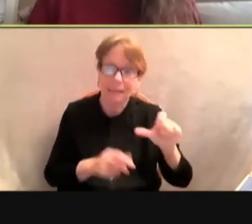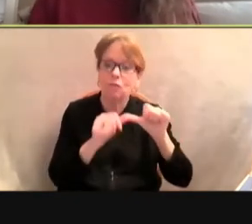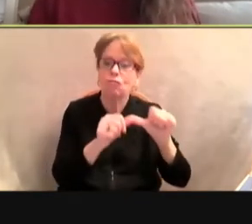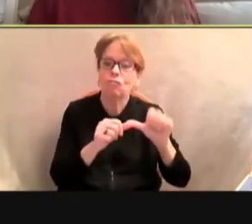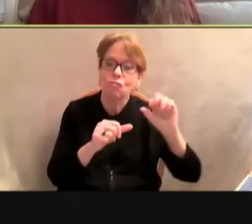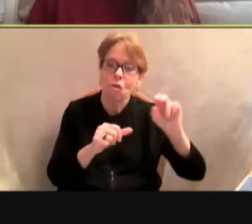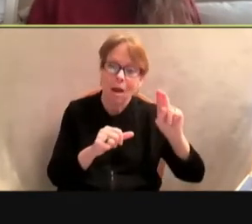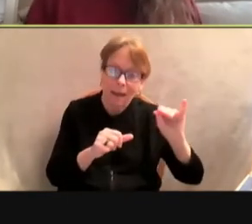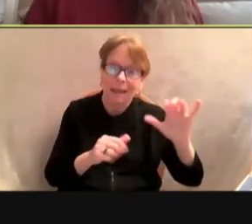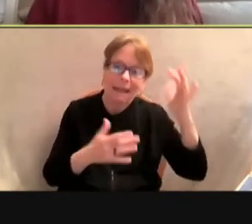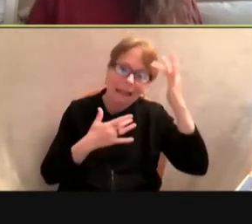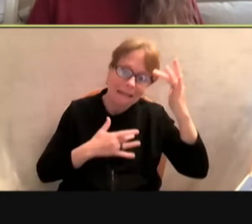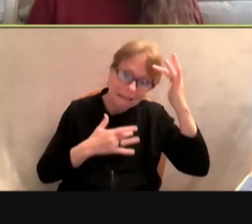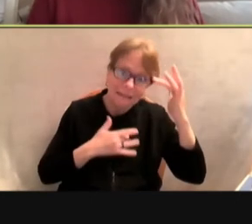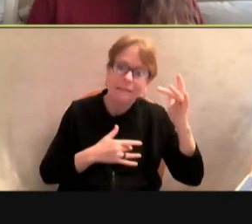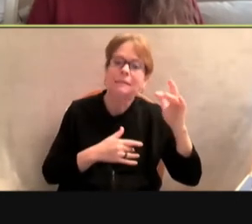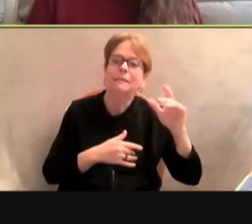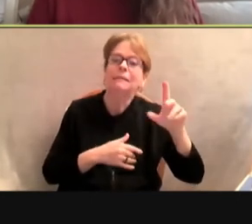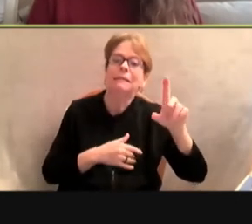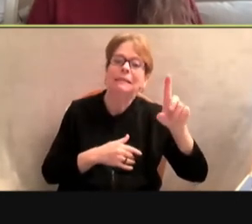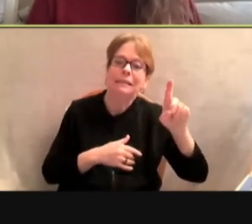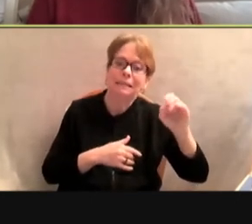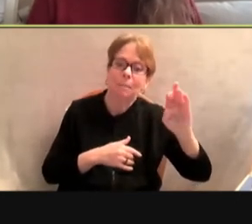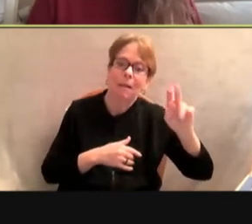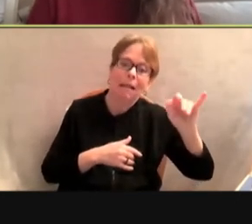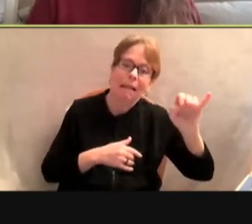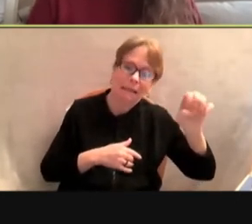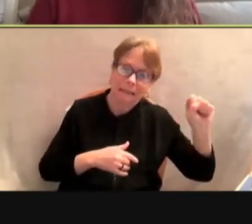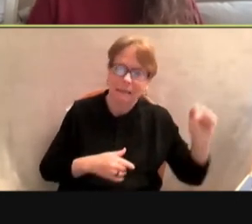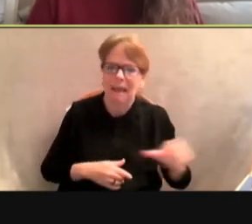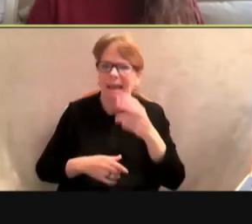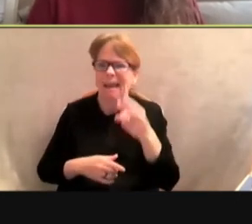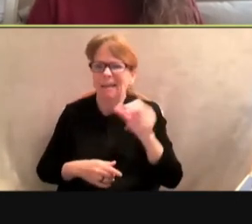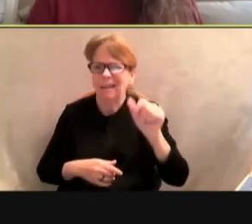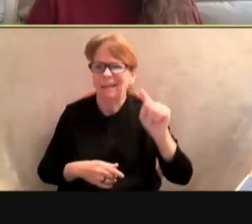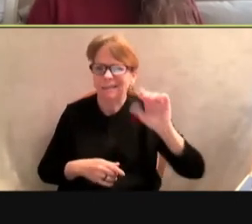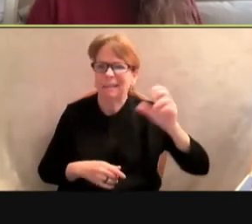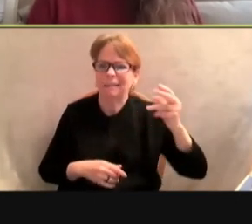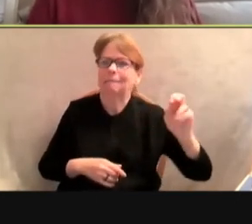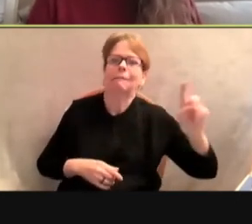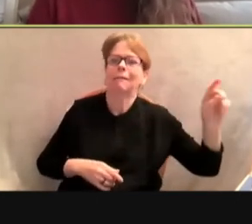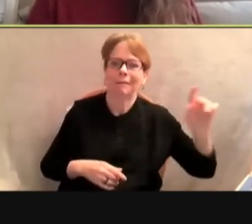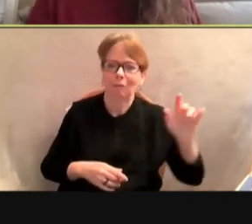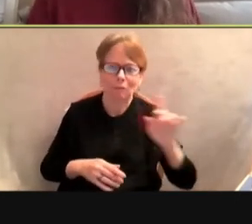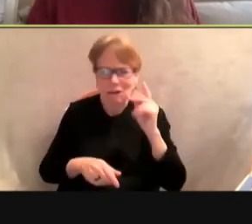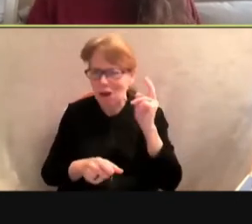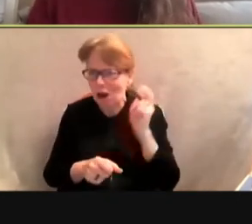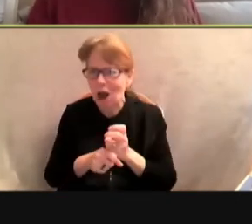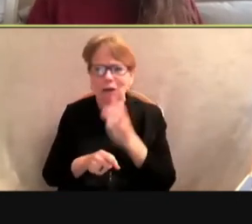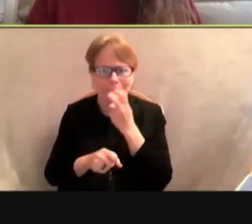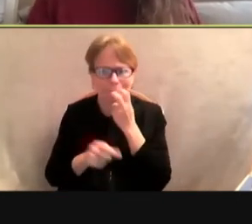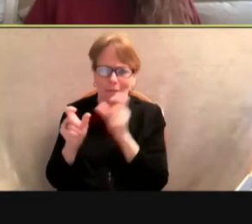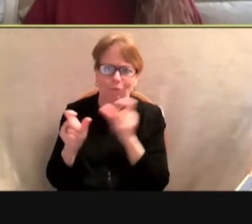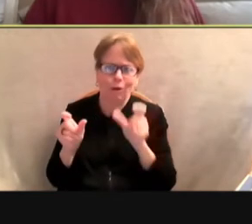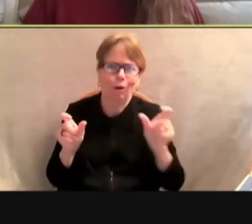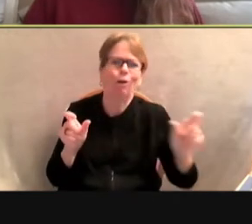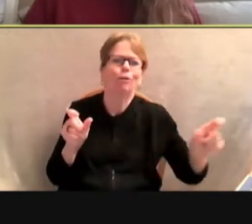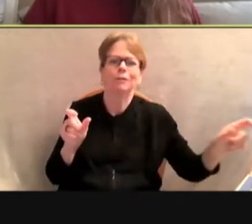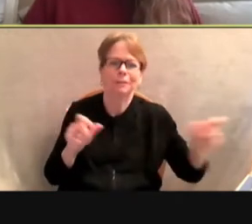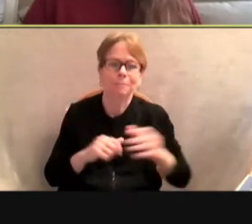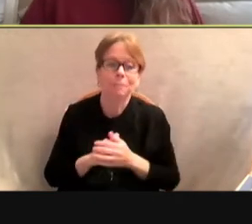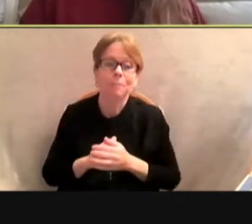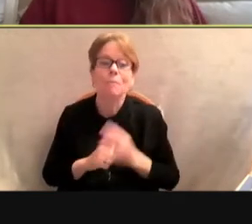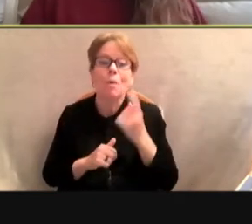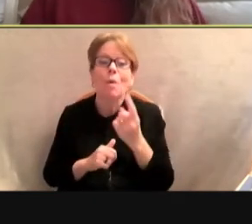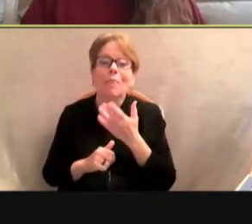and Disabilities. It's quite a mouthful, thus the acronym. And I think one of the beautiful things about